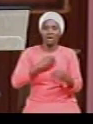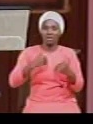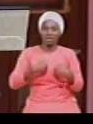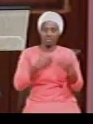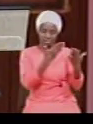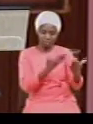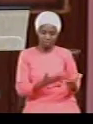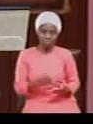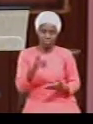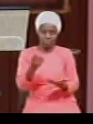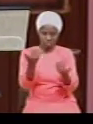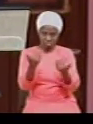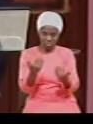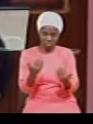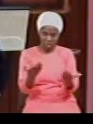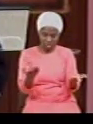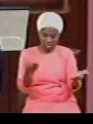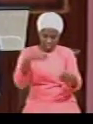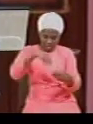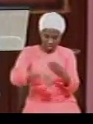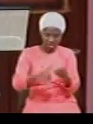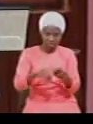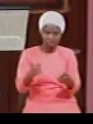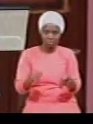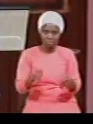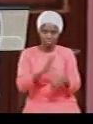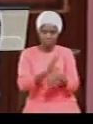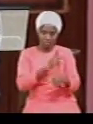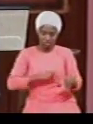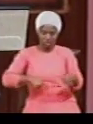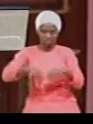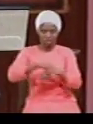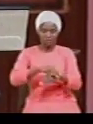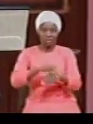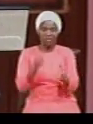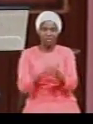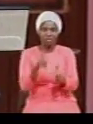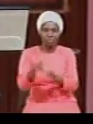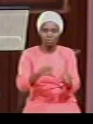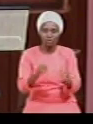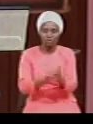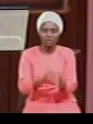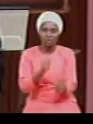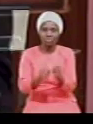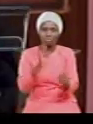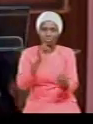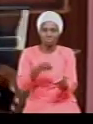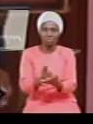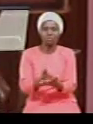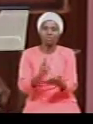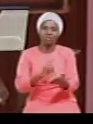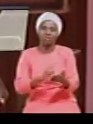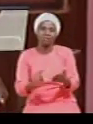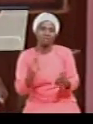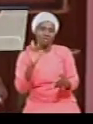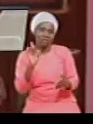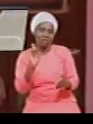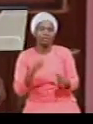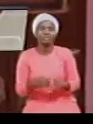you into the kingdom, that we do that which is honest. Verse 8, for we can